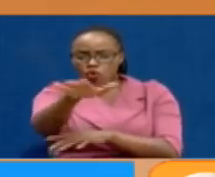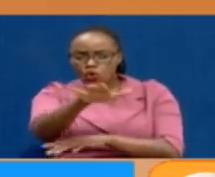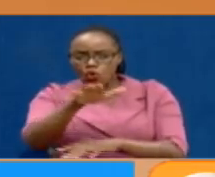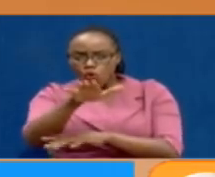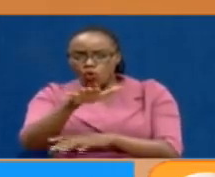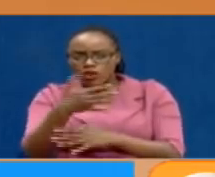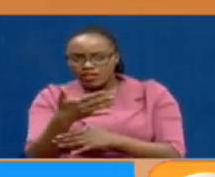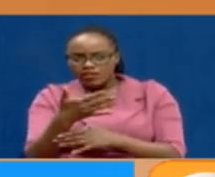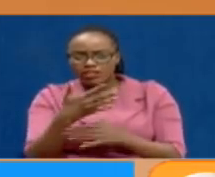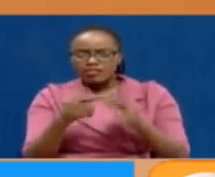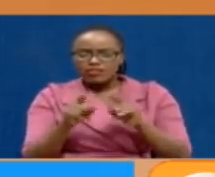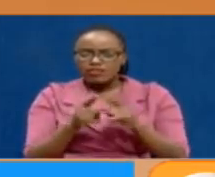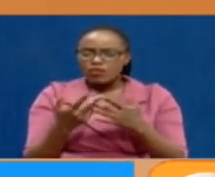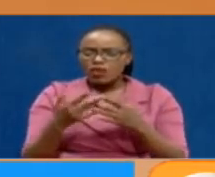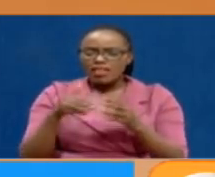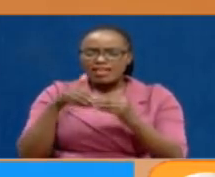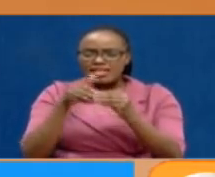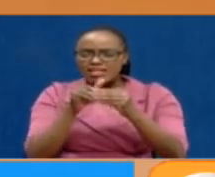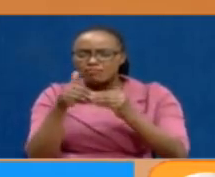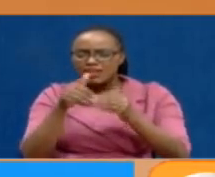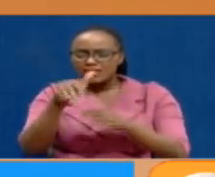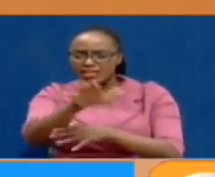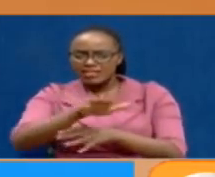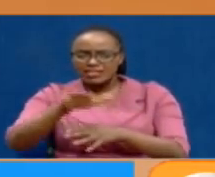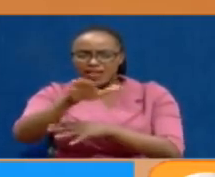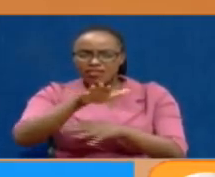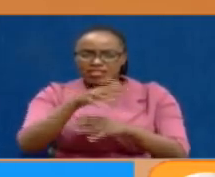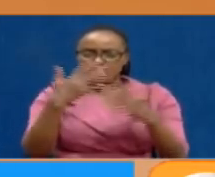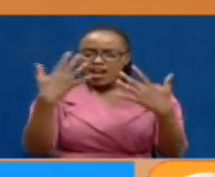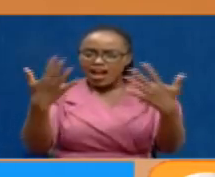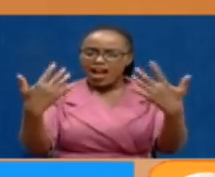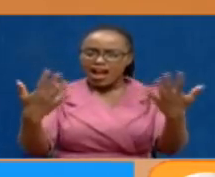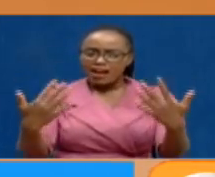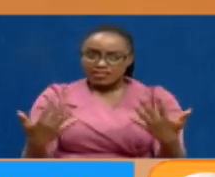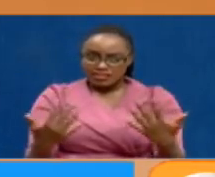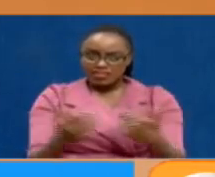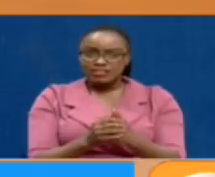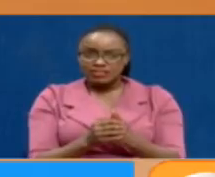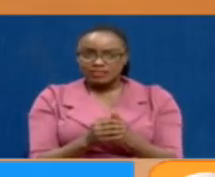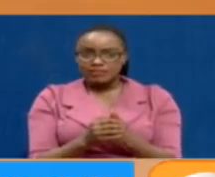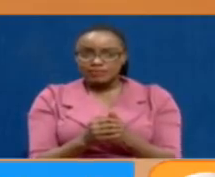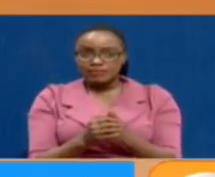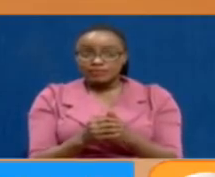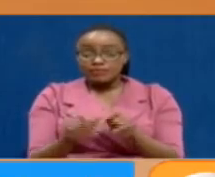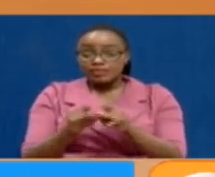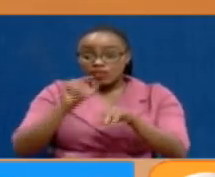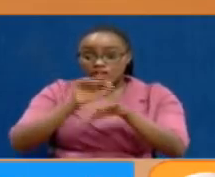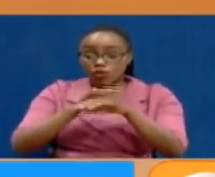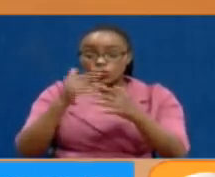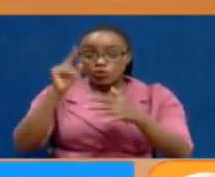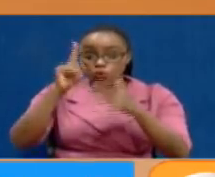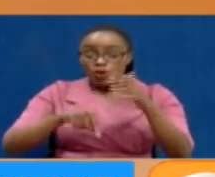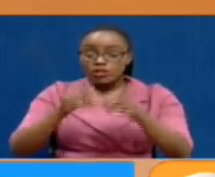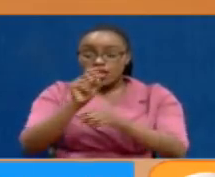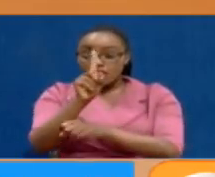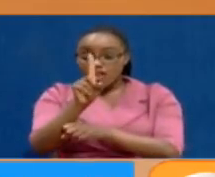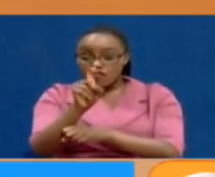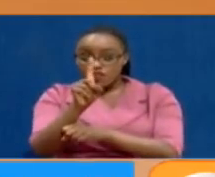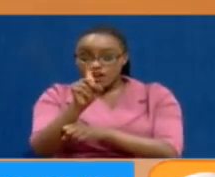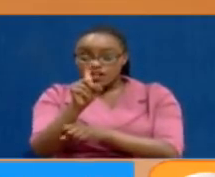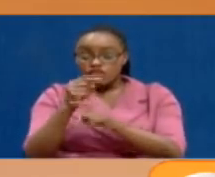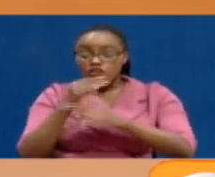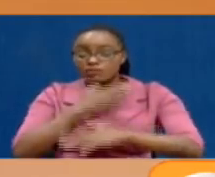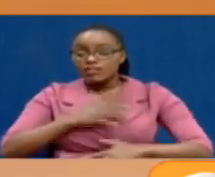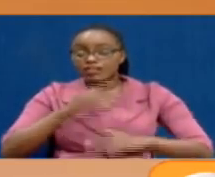it's cupboards, whether it's plastic surfaces on the hands. And the good thing that the virus, from the